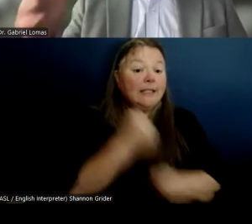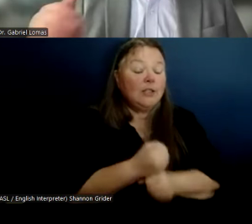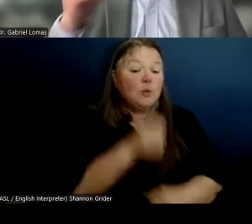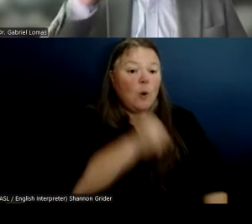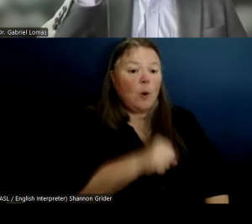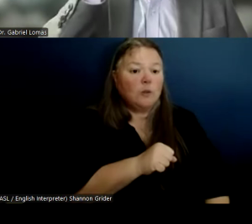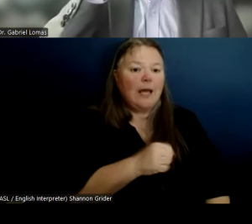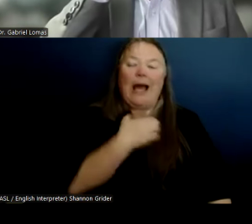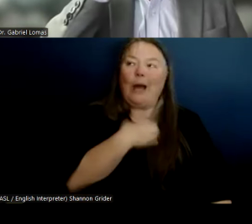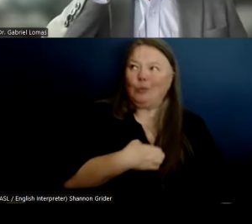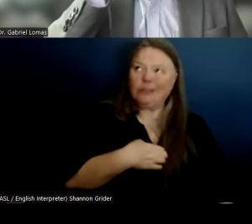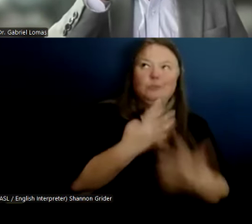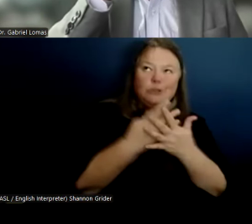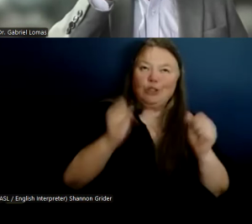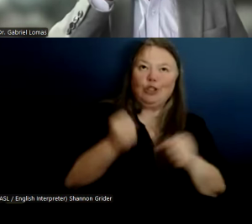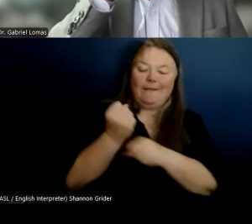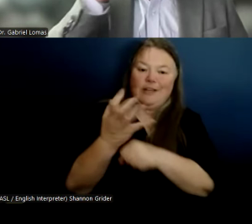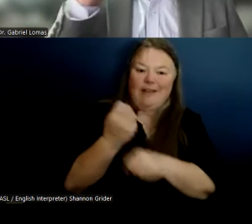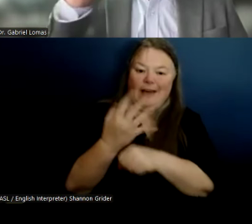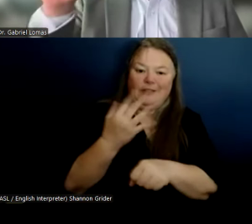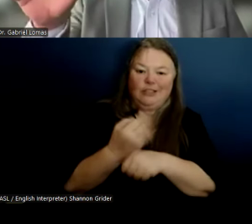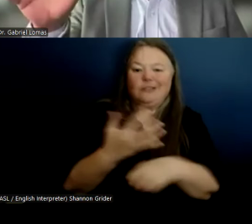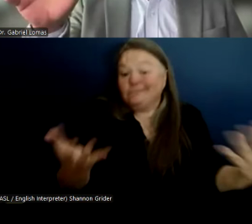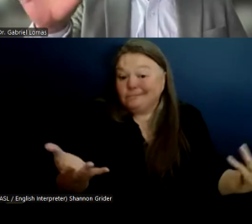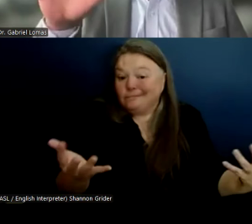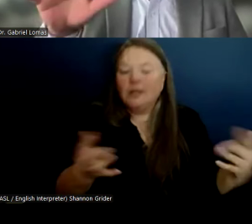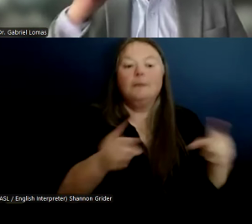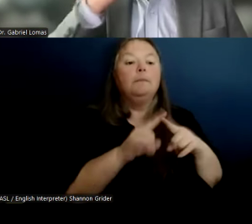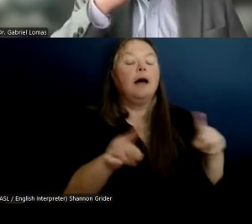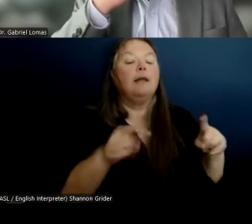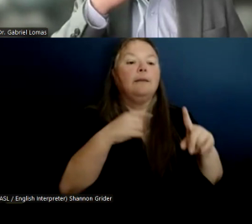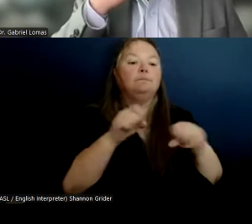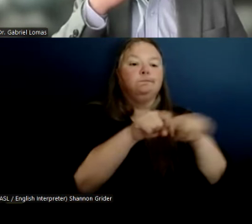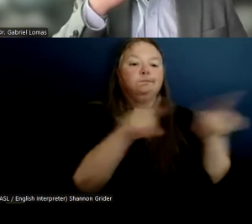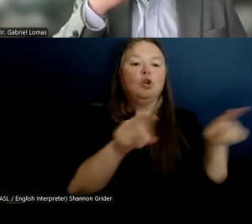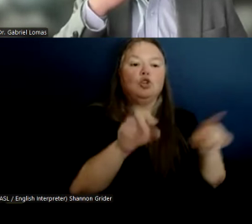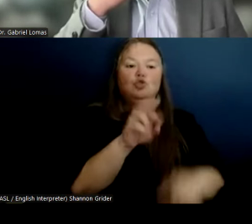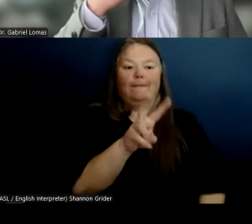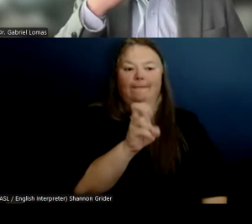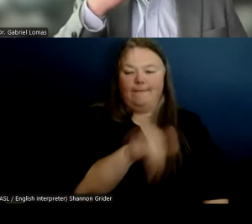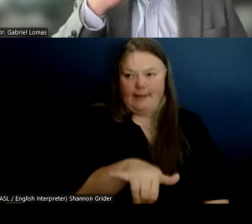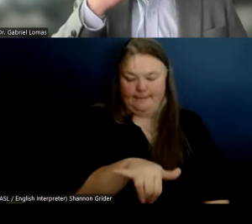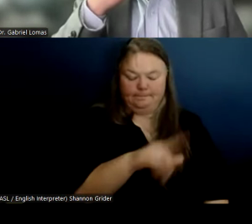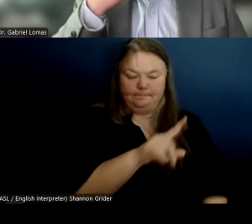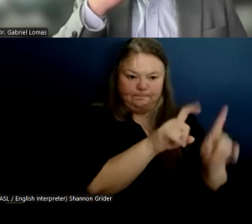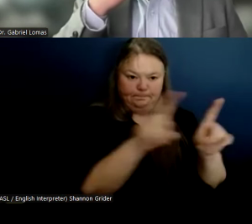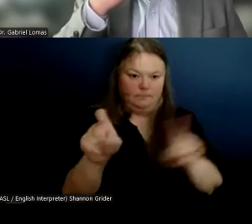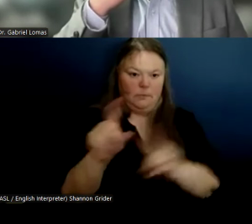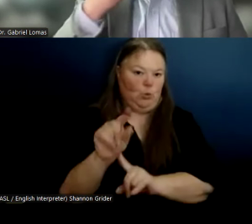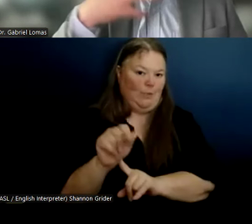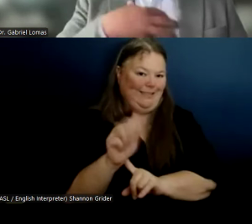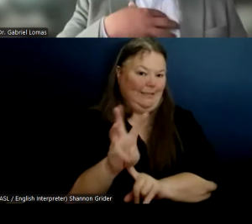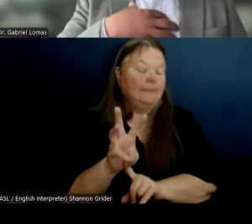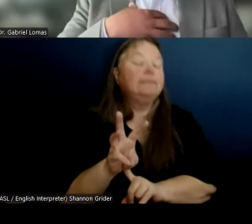this like every 5 years or so, but they did. They sent out a survey, and really what they found is people